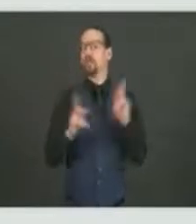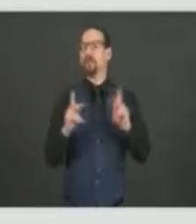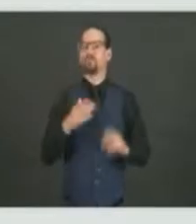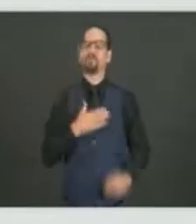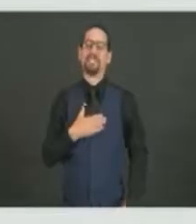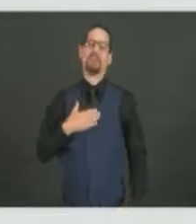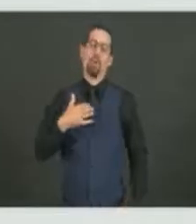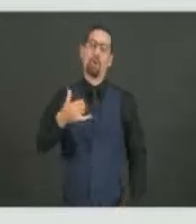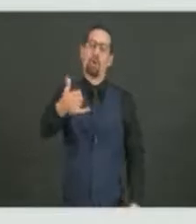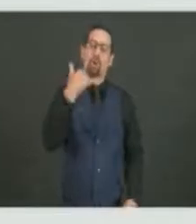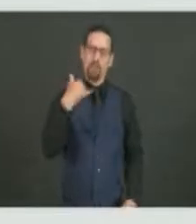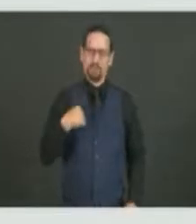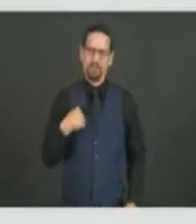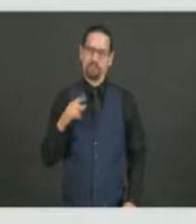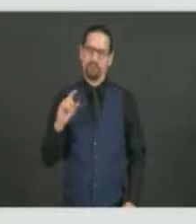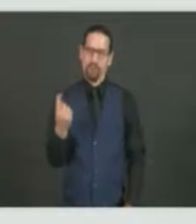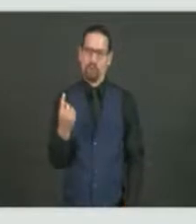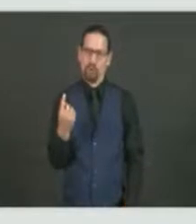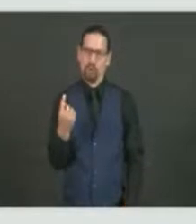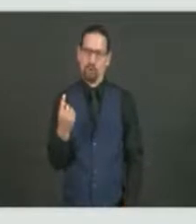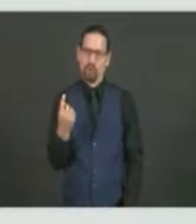because we want you to submit a plan.